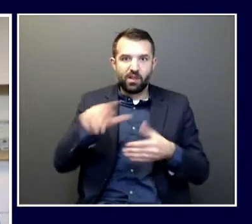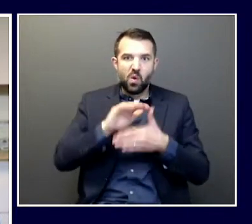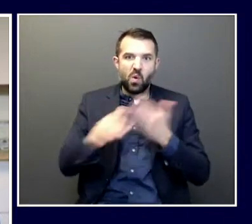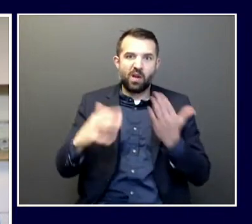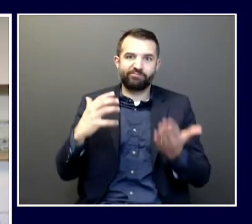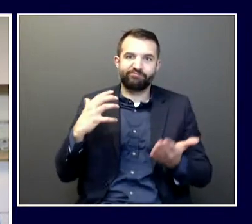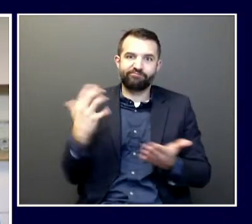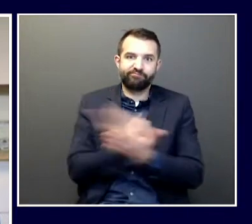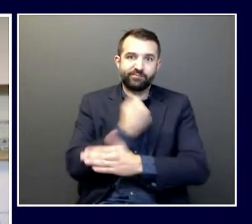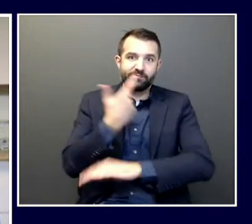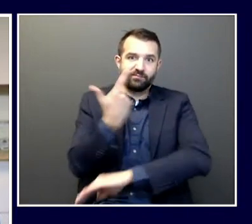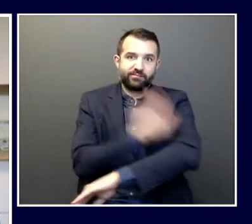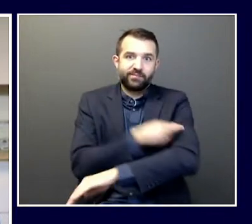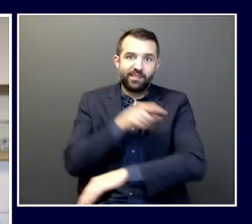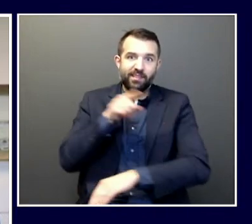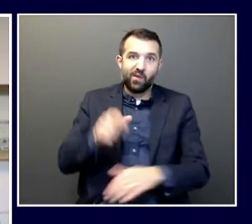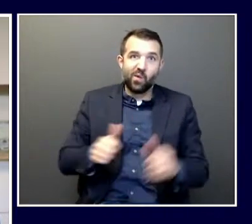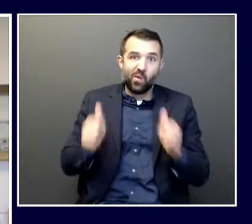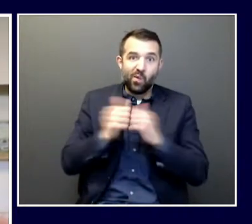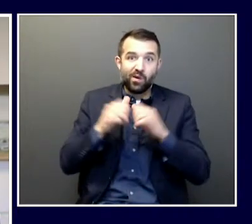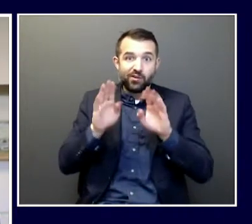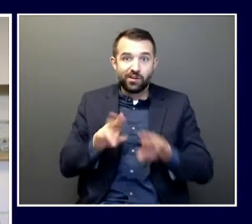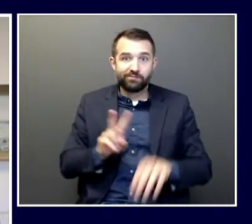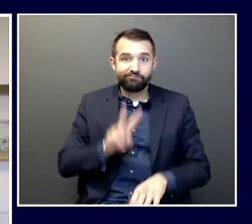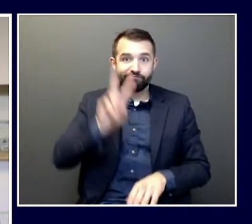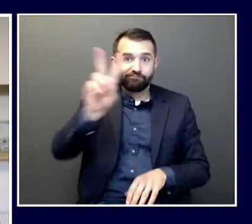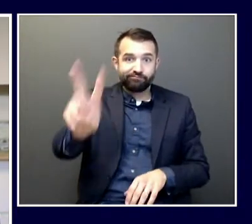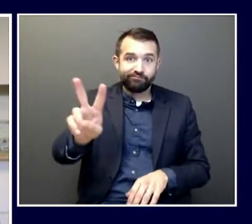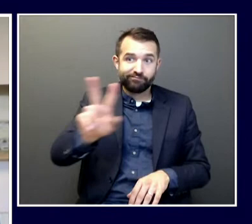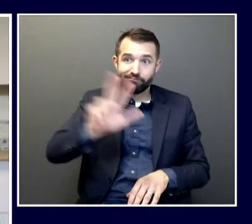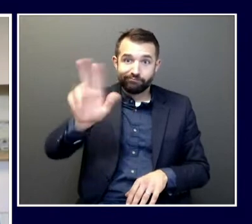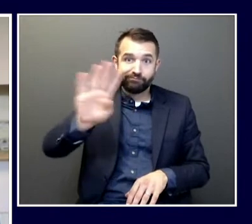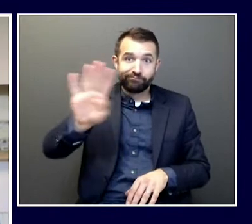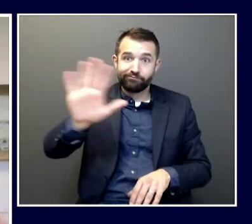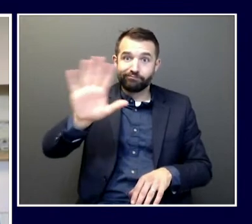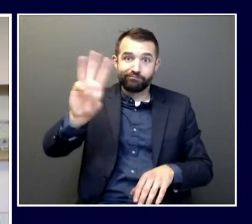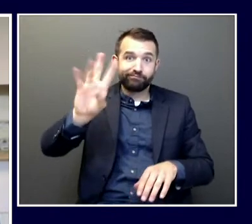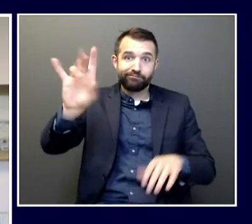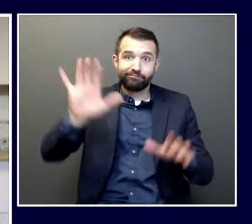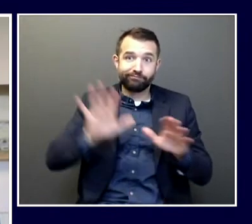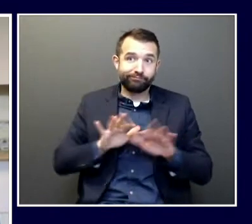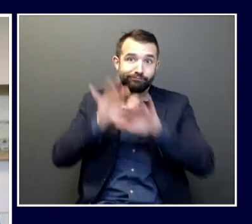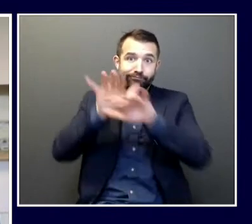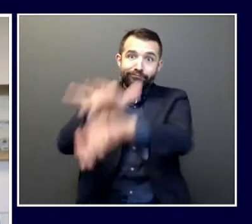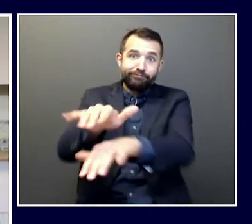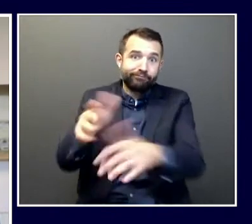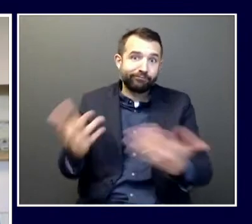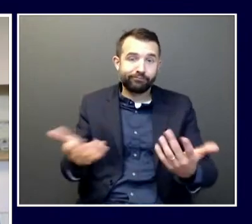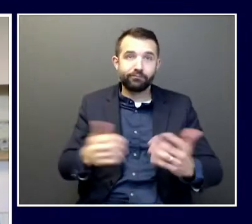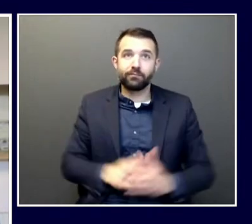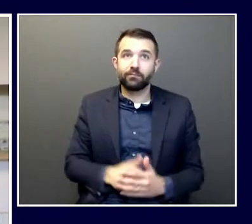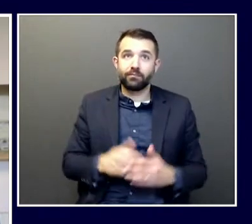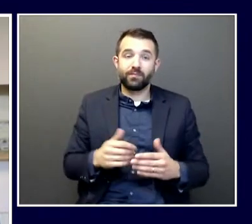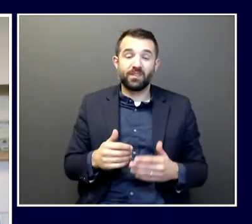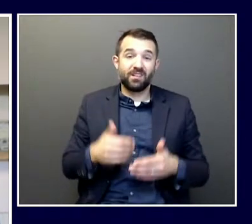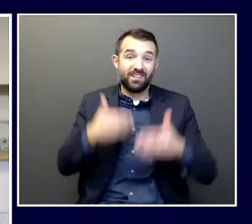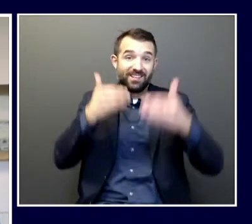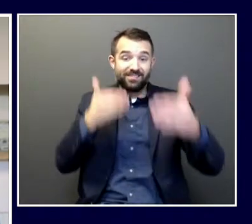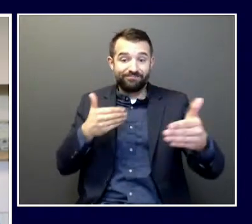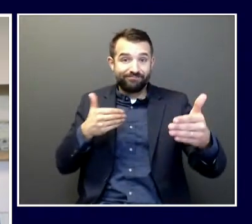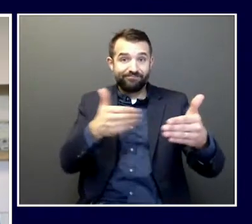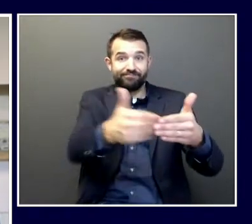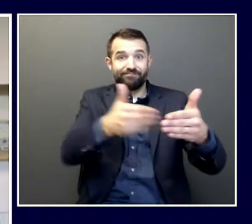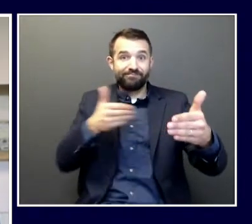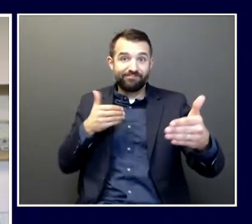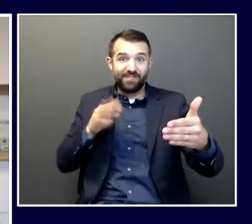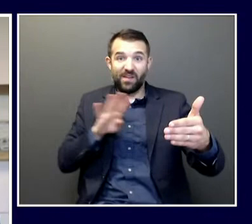kids and go get vaccinated, then we would start seeing the impact of that as soon as 2, maybe 3 incubation periods from